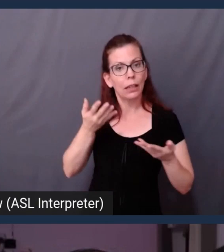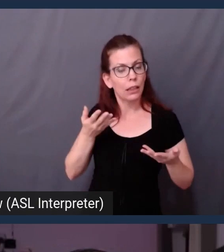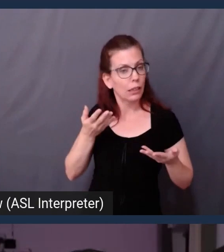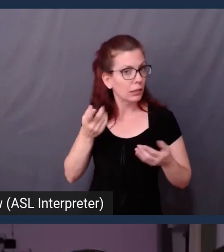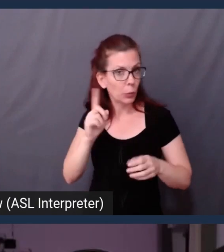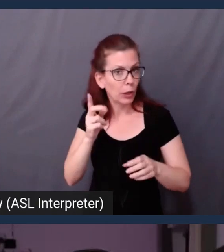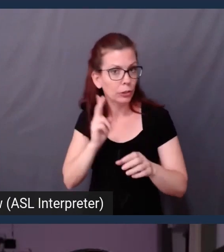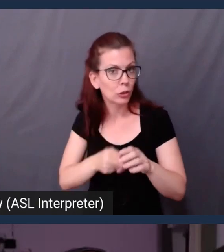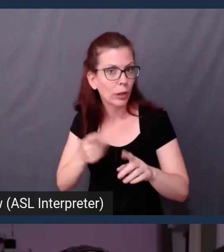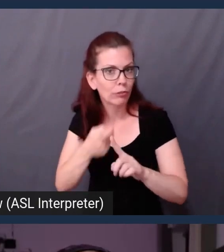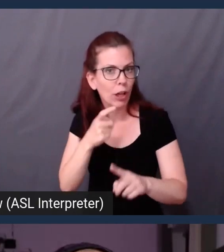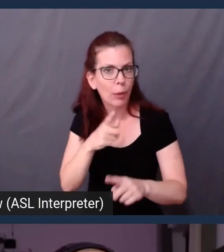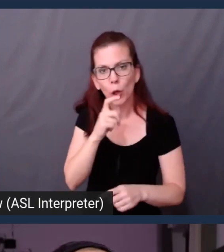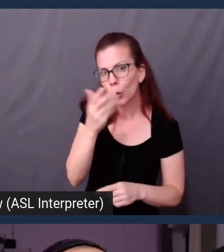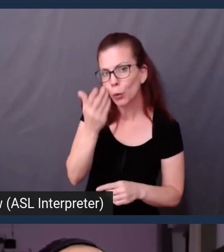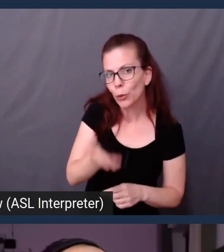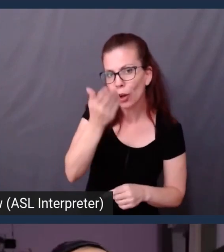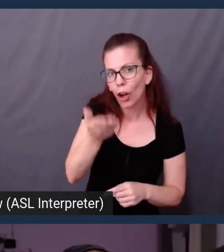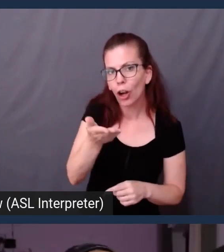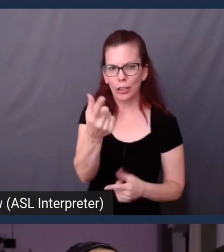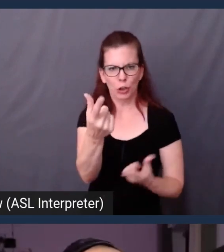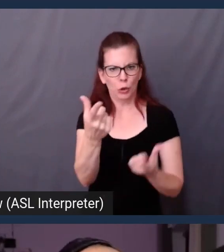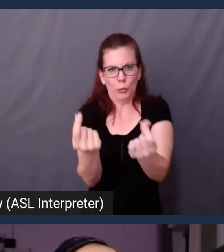from? Who are you and what do you do?